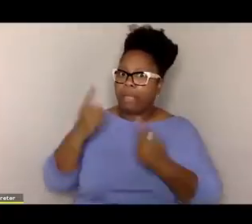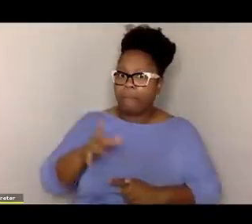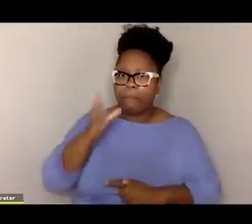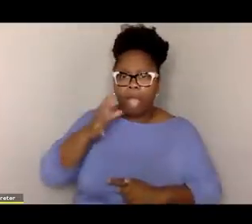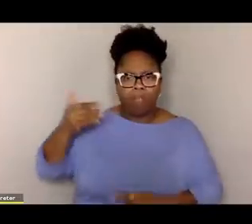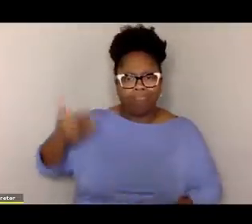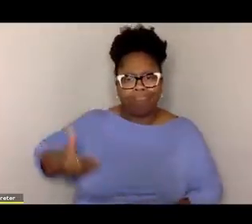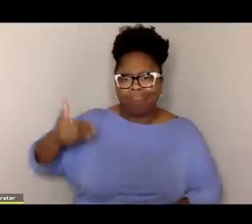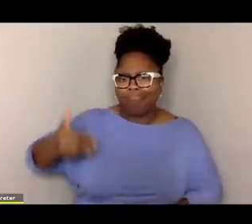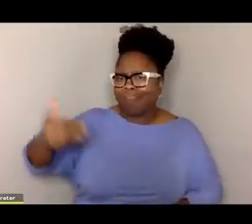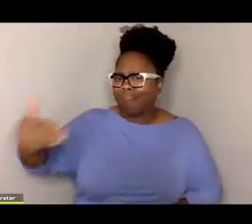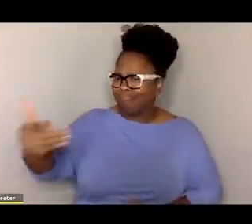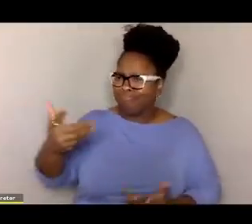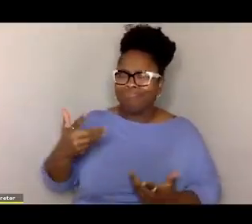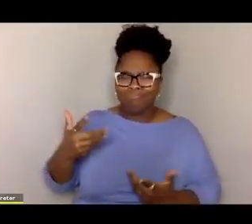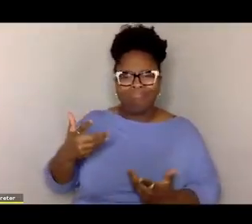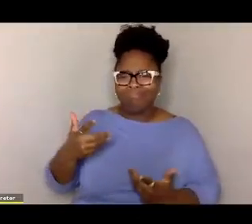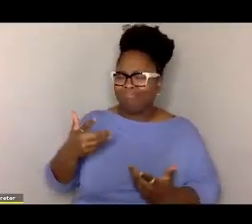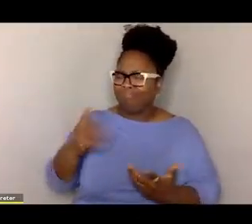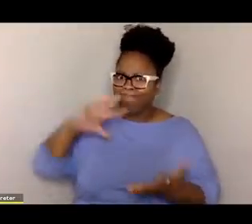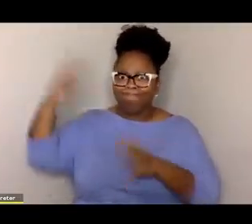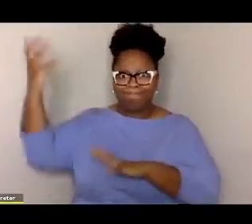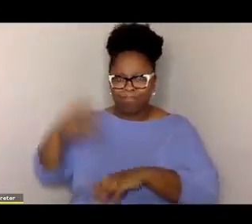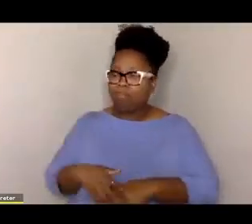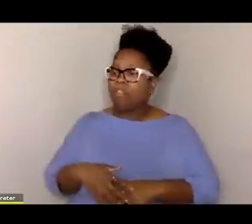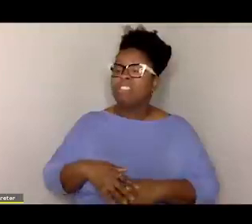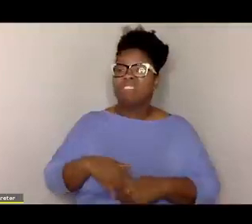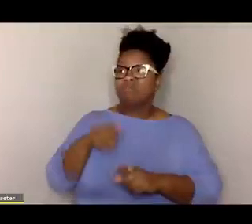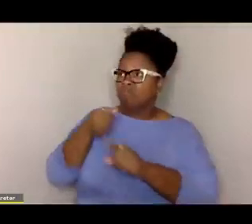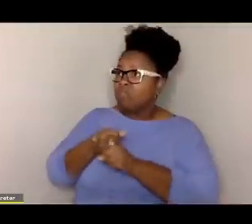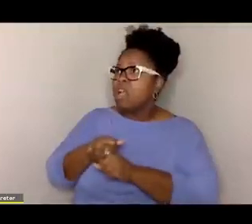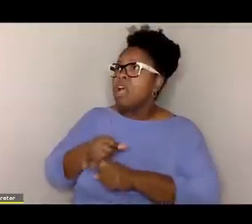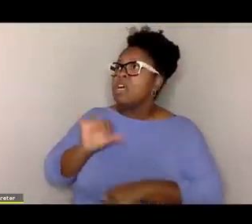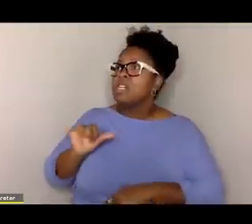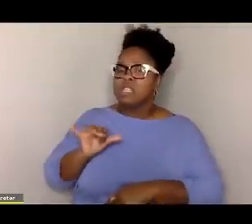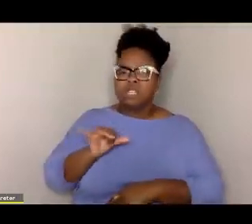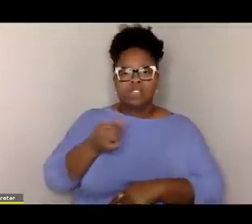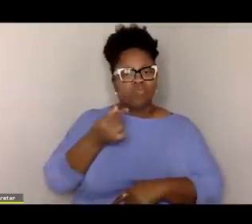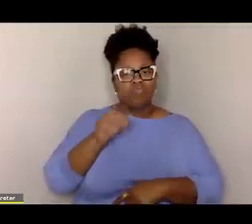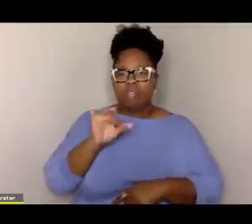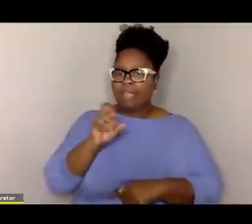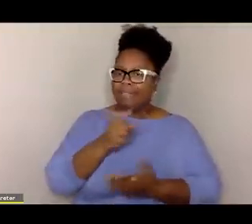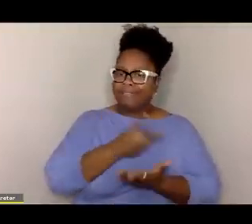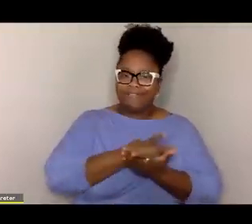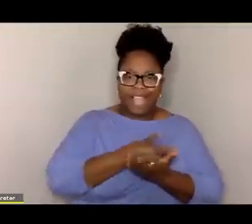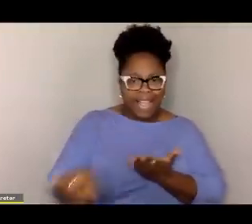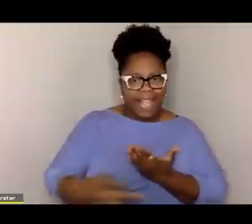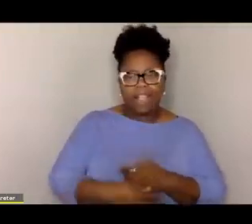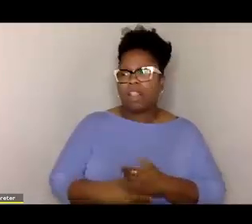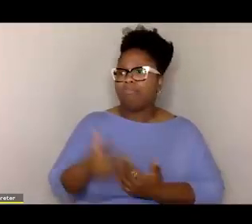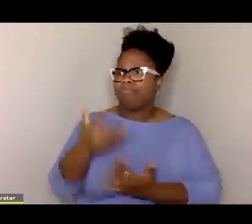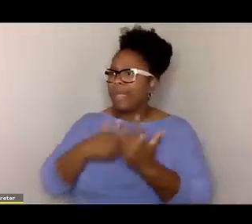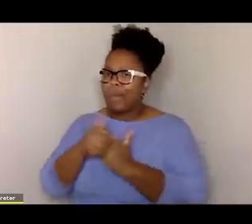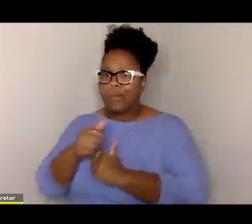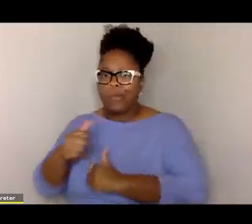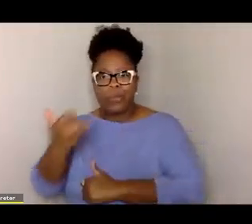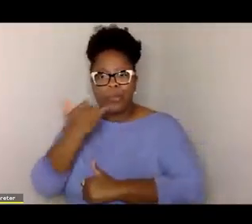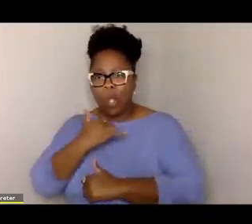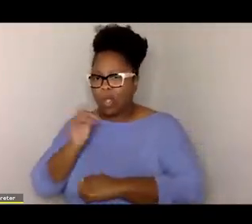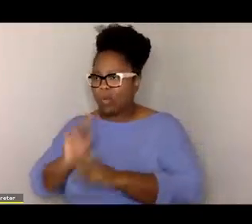after that moment, his grades started to fail. He started hanging out with the wrong crowd and all of that. But during that entire time, from this